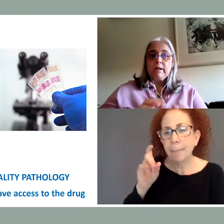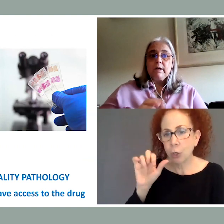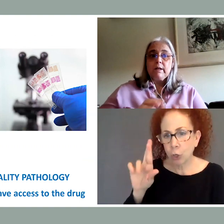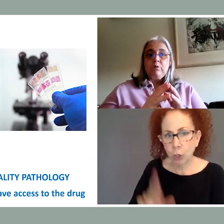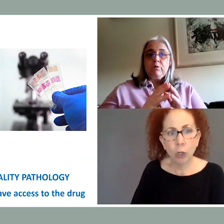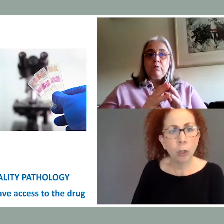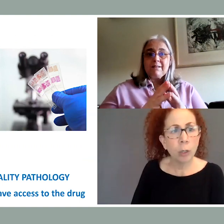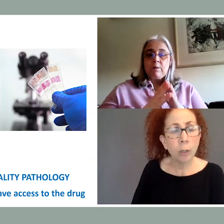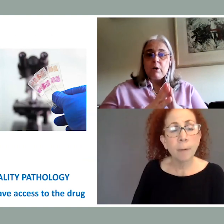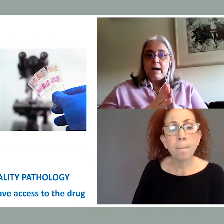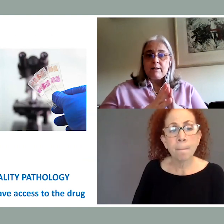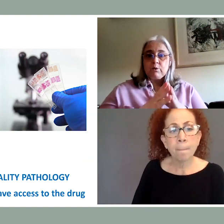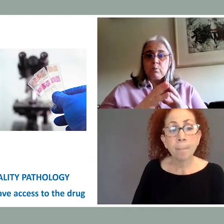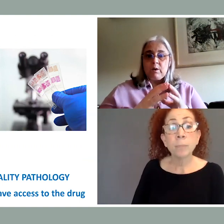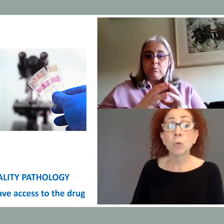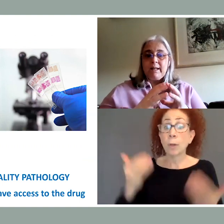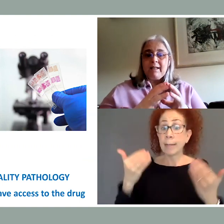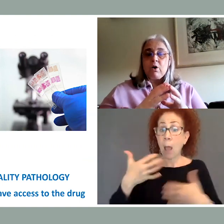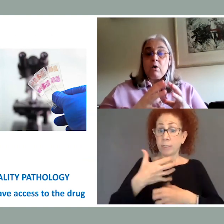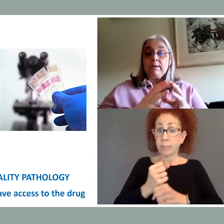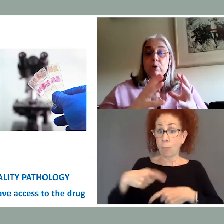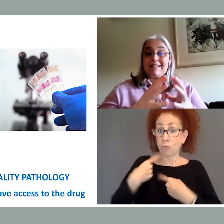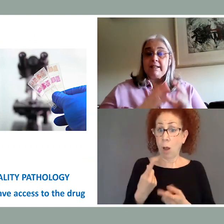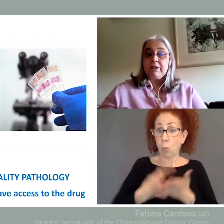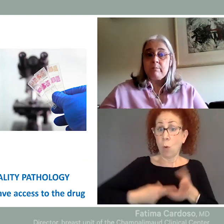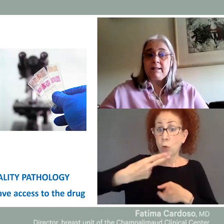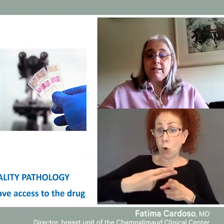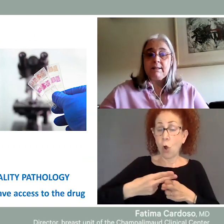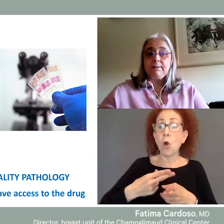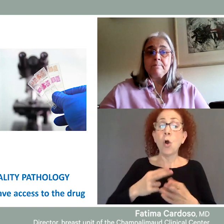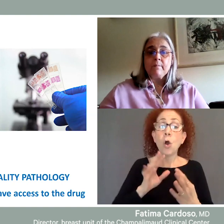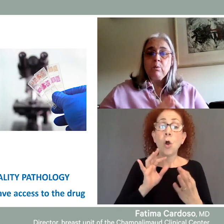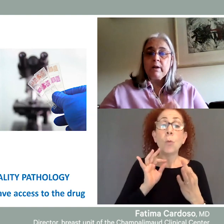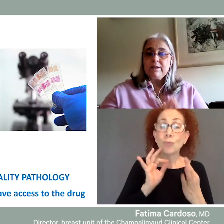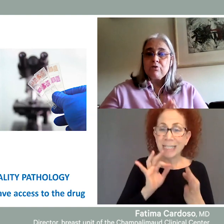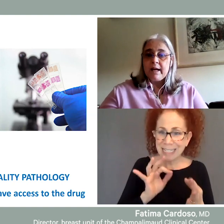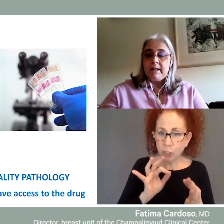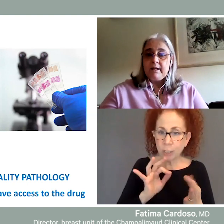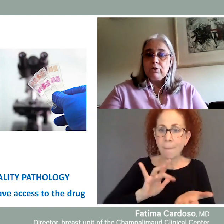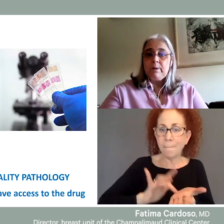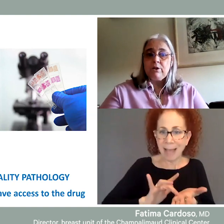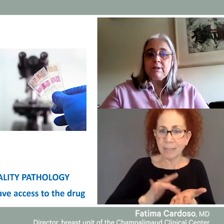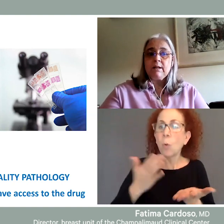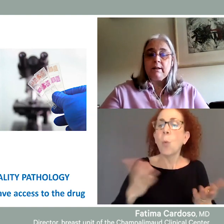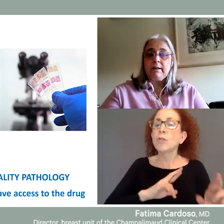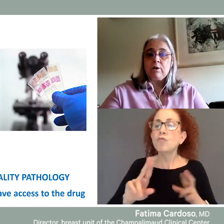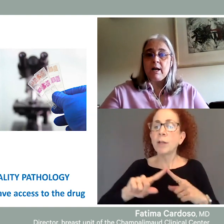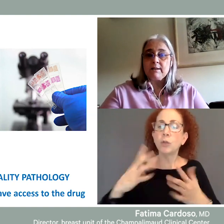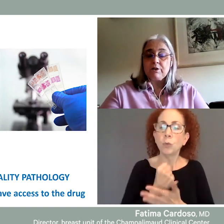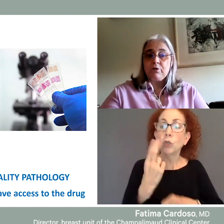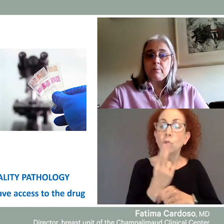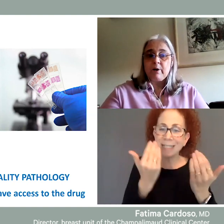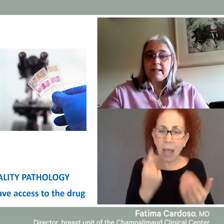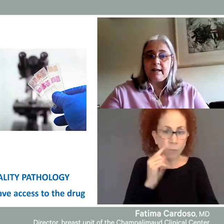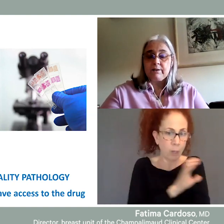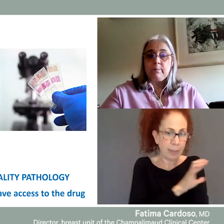So, if we summarize what we can call the precision medicine, what is ready to be used in clinical